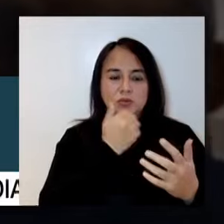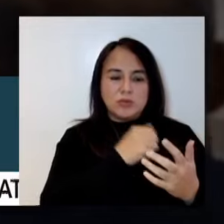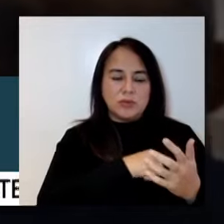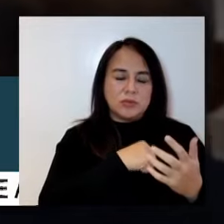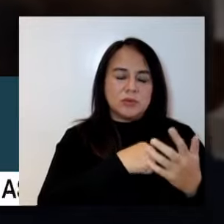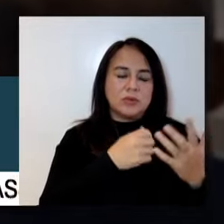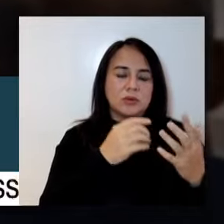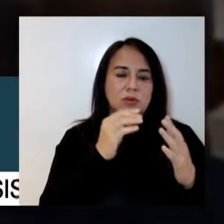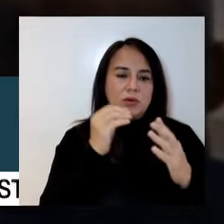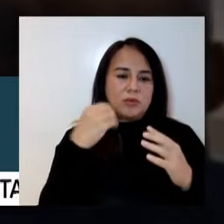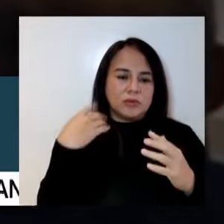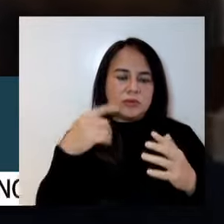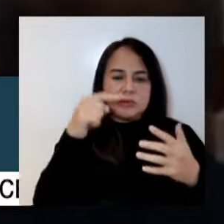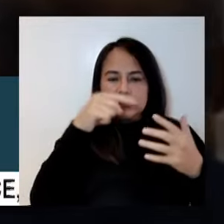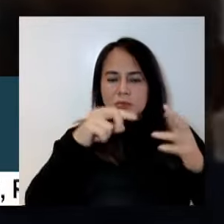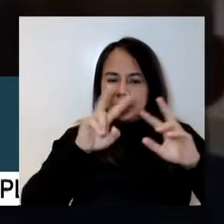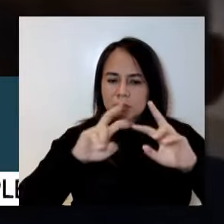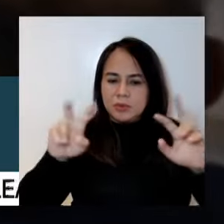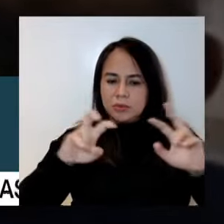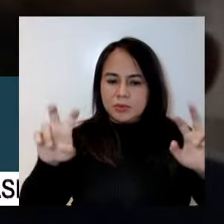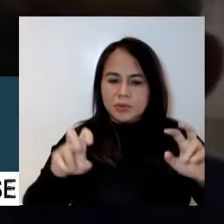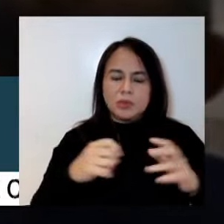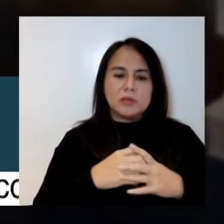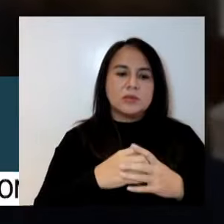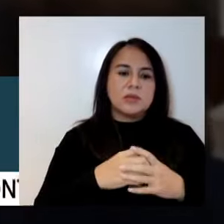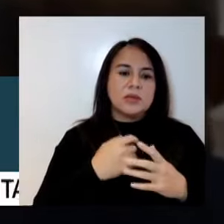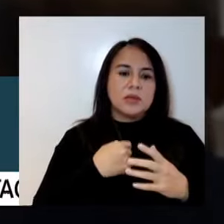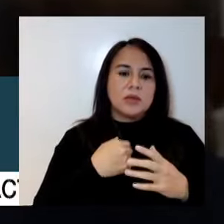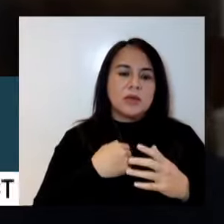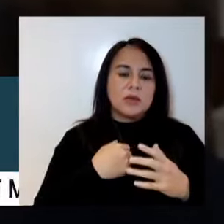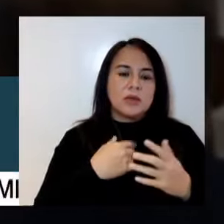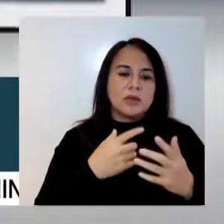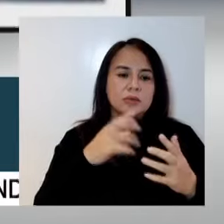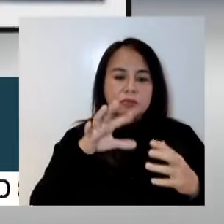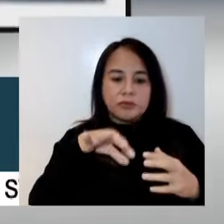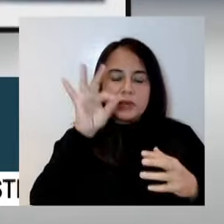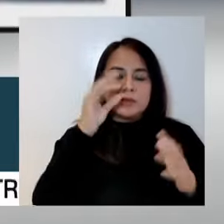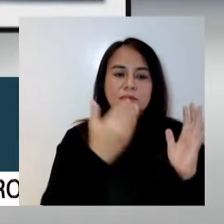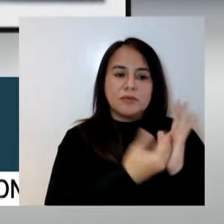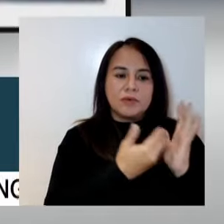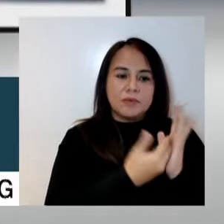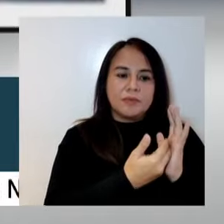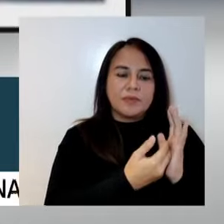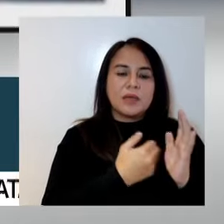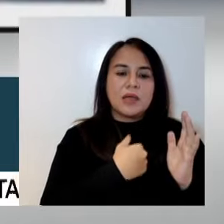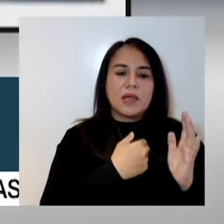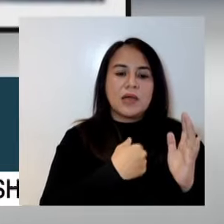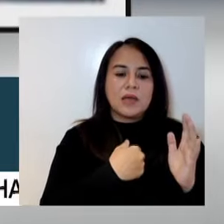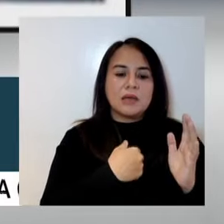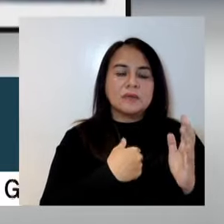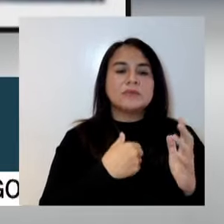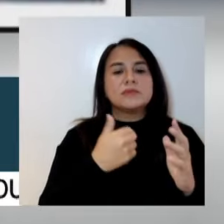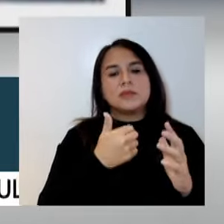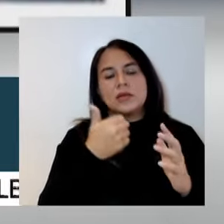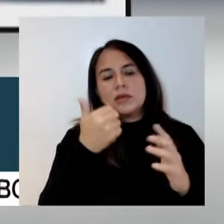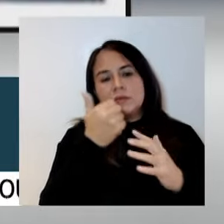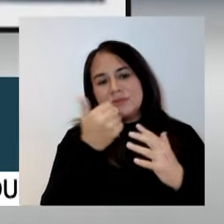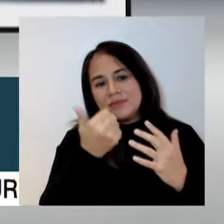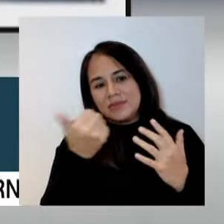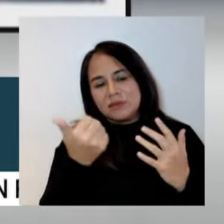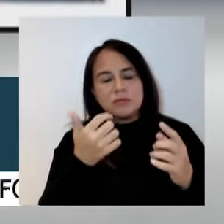series of thorough investigation by the RIAS 4A uncovering evidence of an illicit and extramarital affairs between the